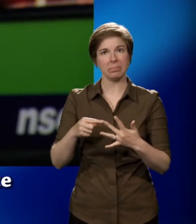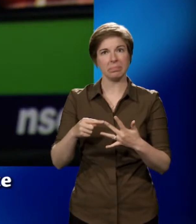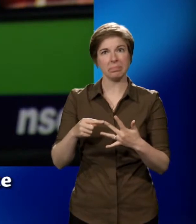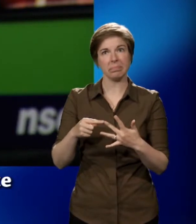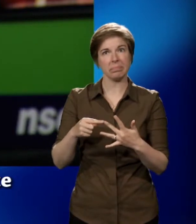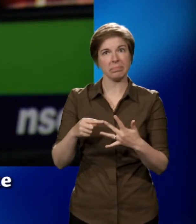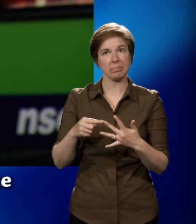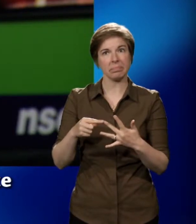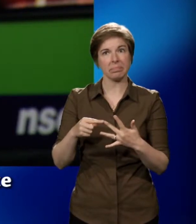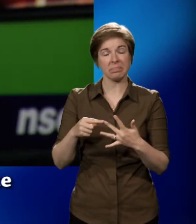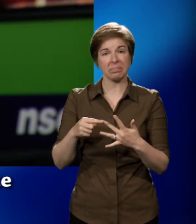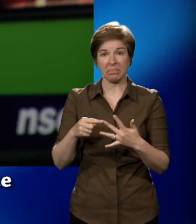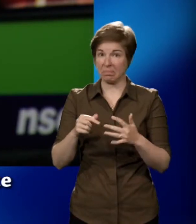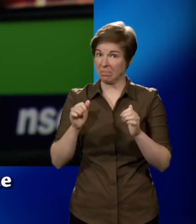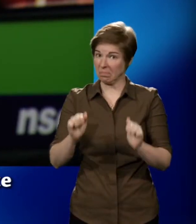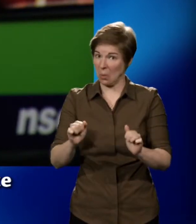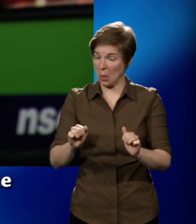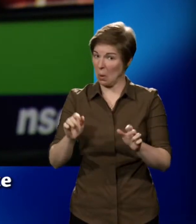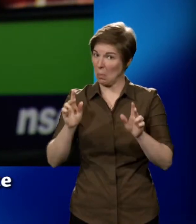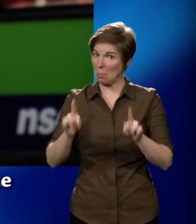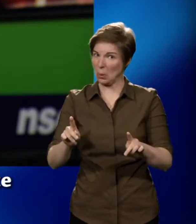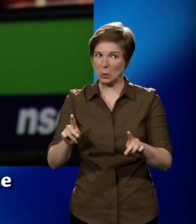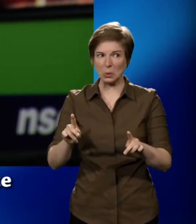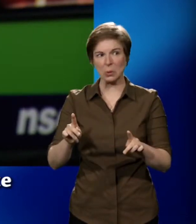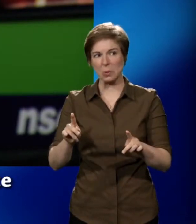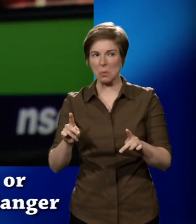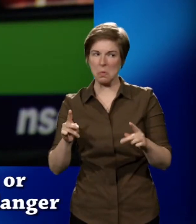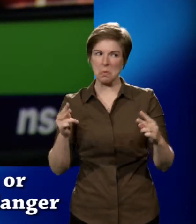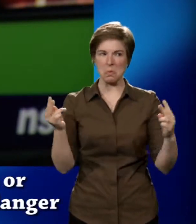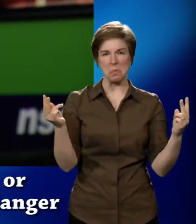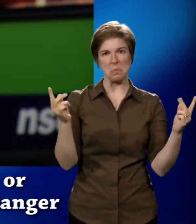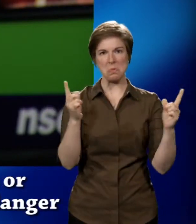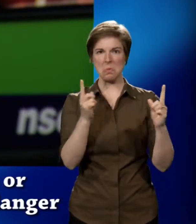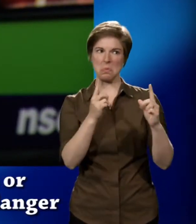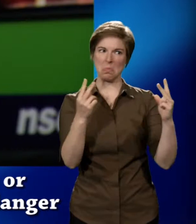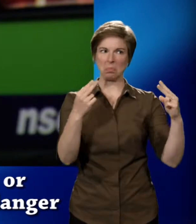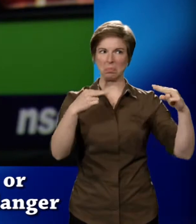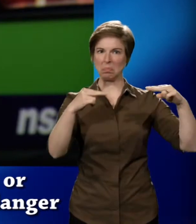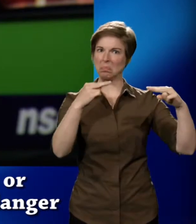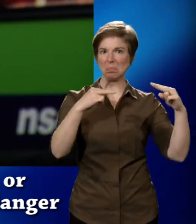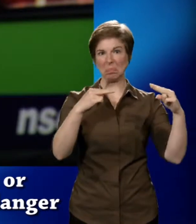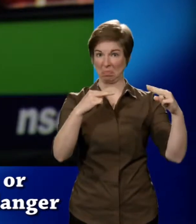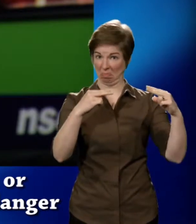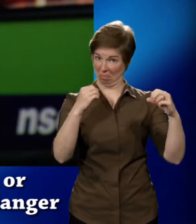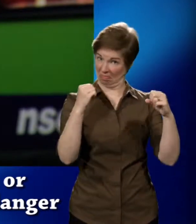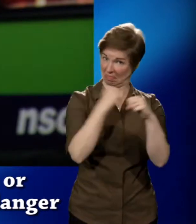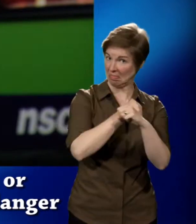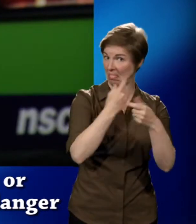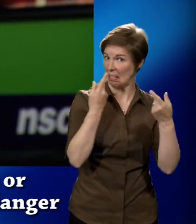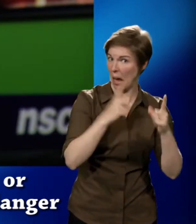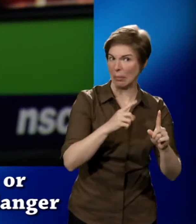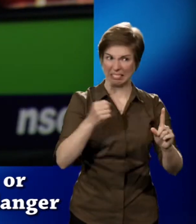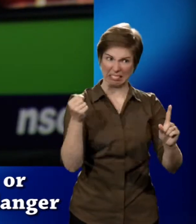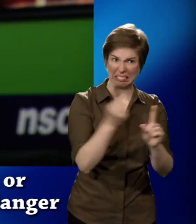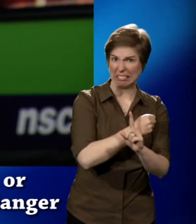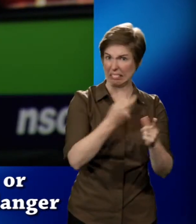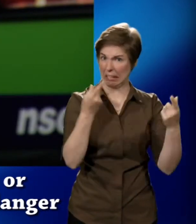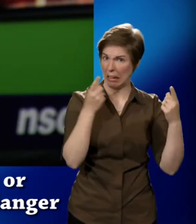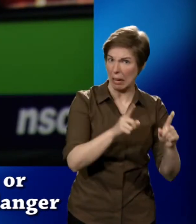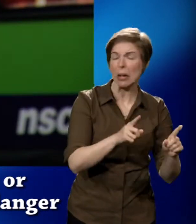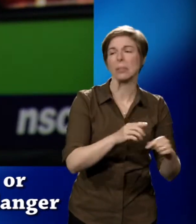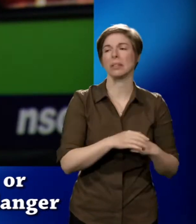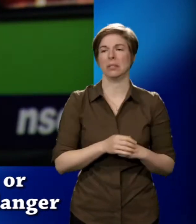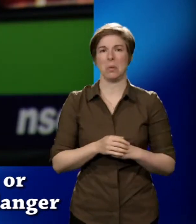could also escalate to that of physical violence, such as an intruder in the